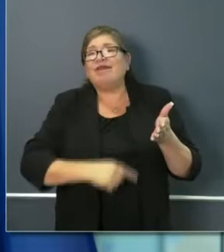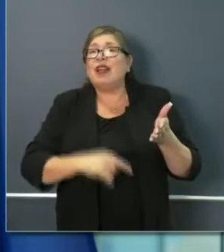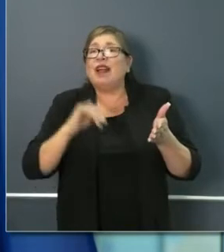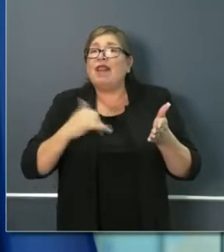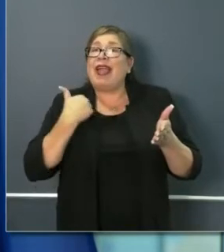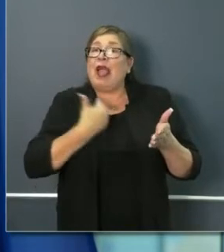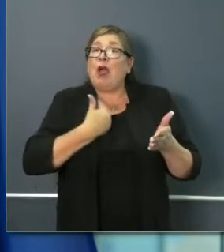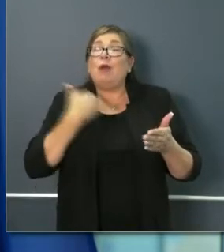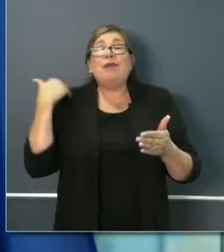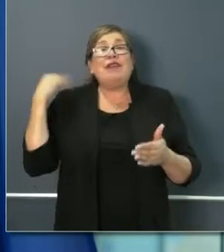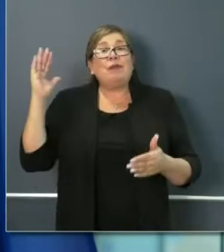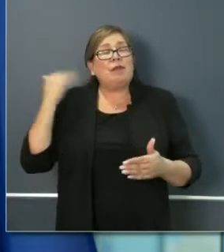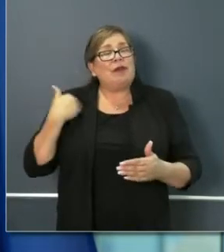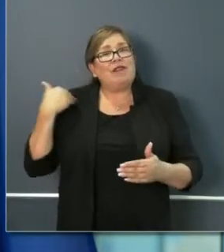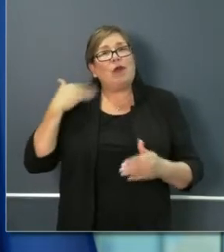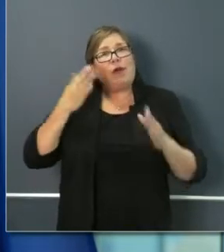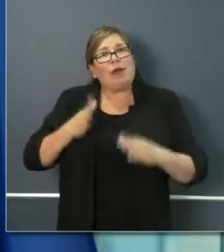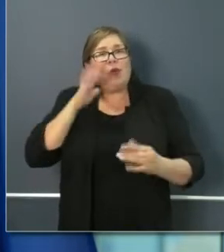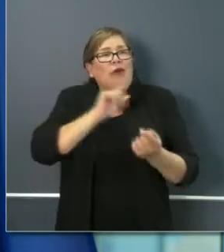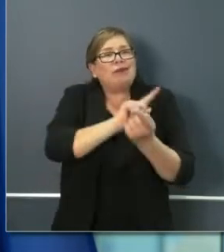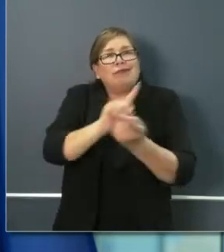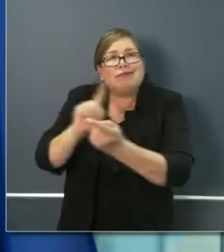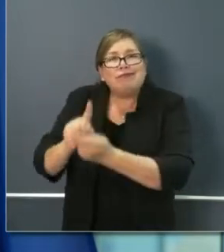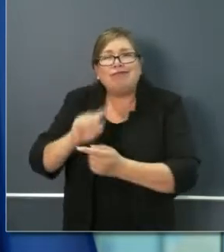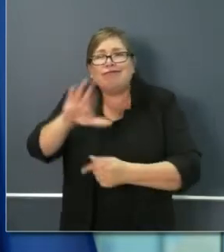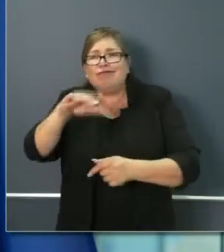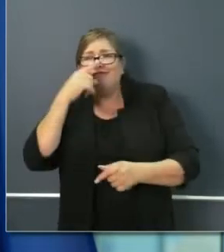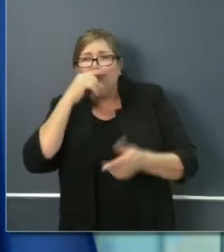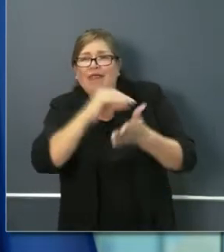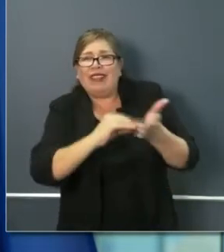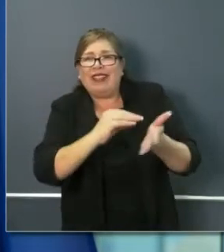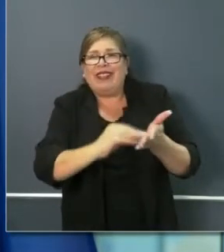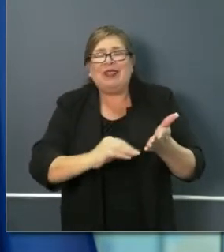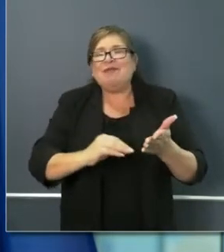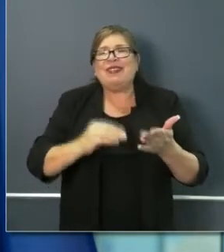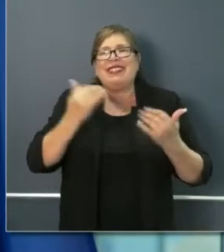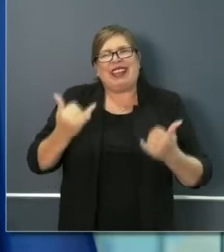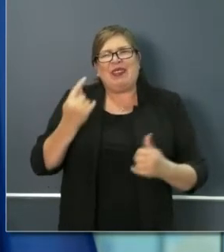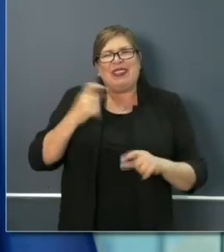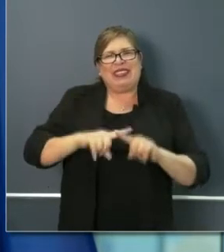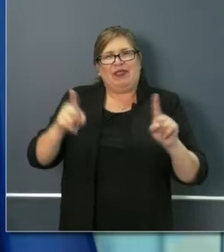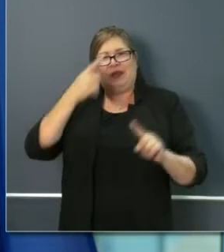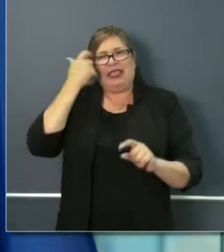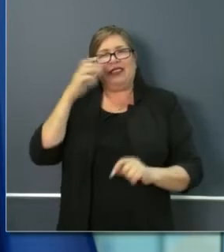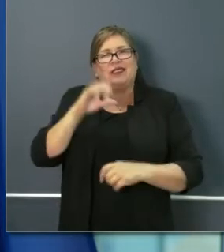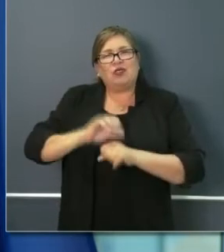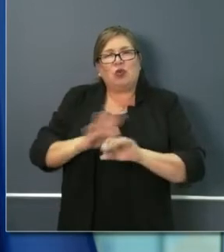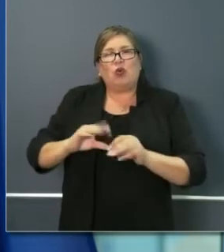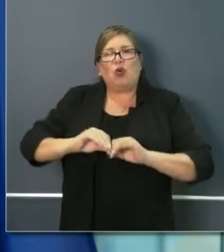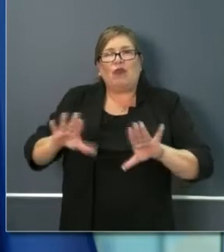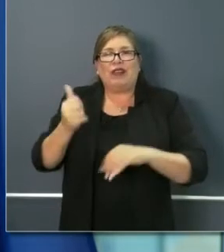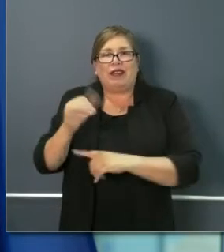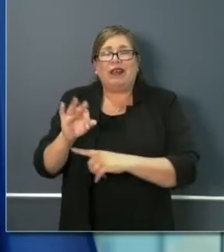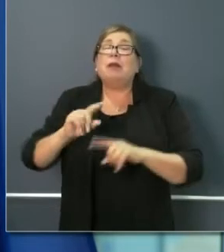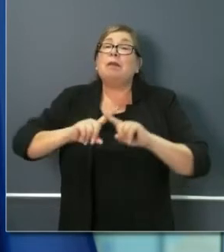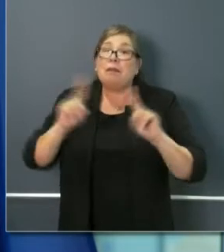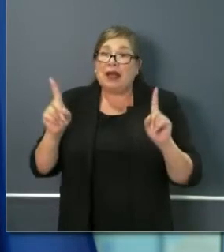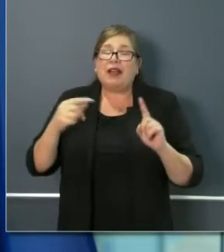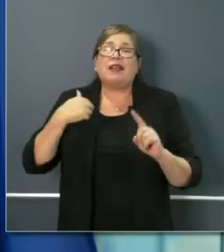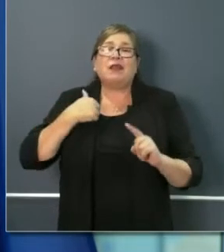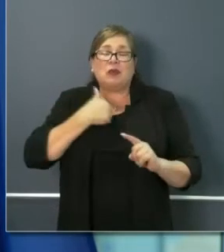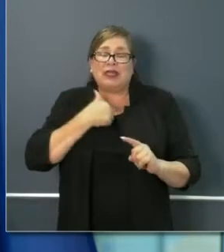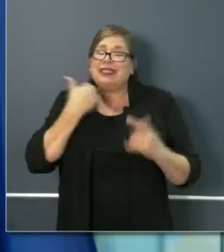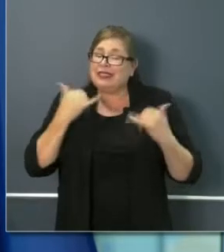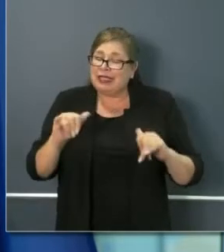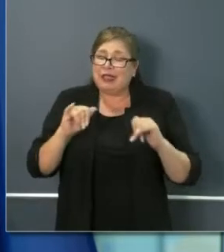that doesn't mean we're not going to be aggressive in sourcing as much as we can in terms of people's contribution.